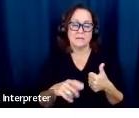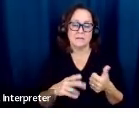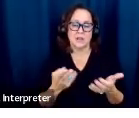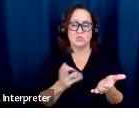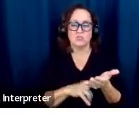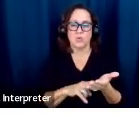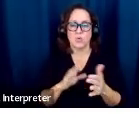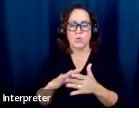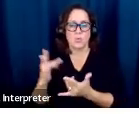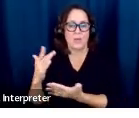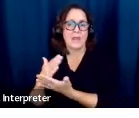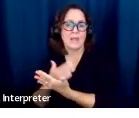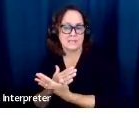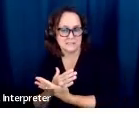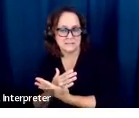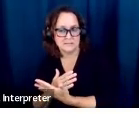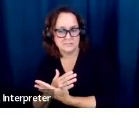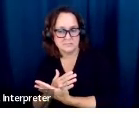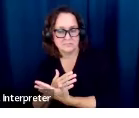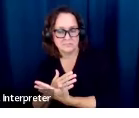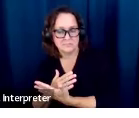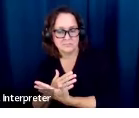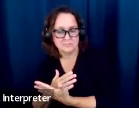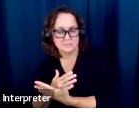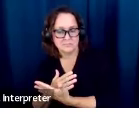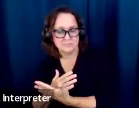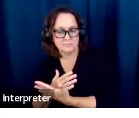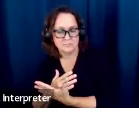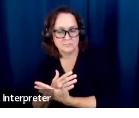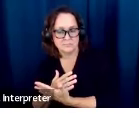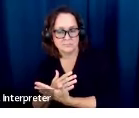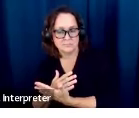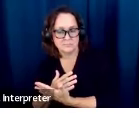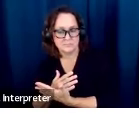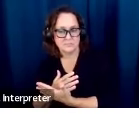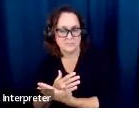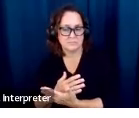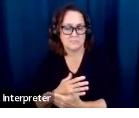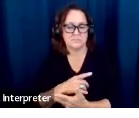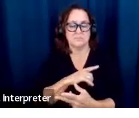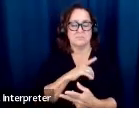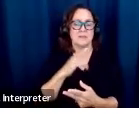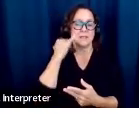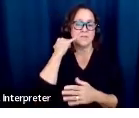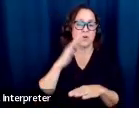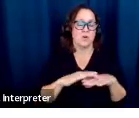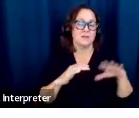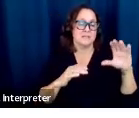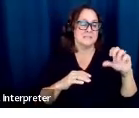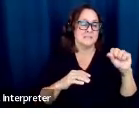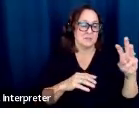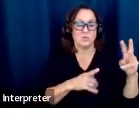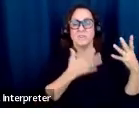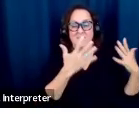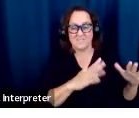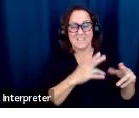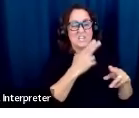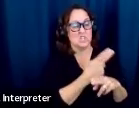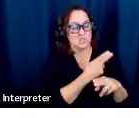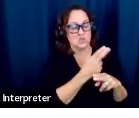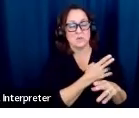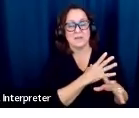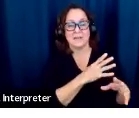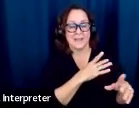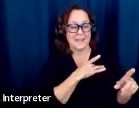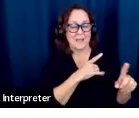on the waiting list for the waiver that you would like to be receiving services on. So if you're on the CSW and you no longer want to be on